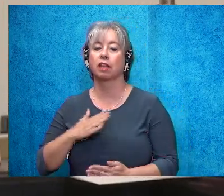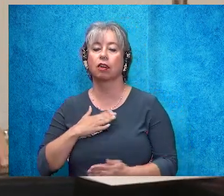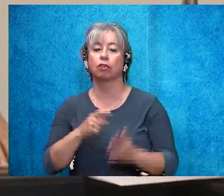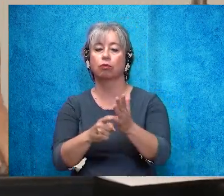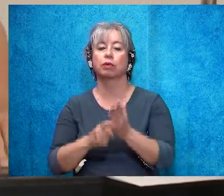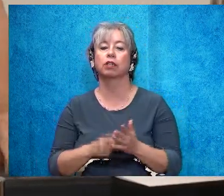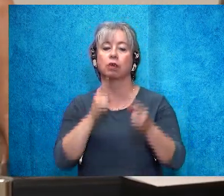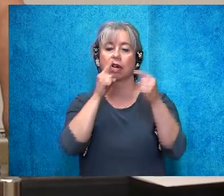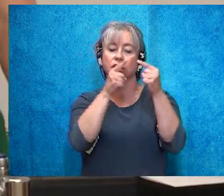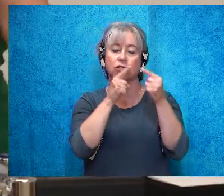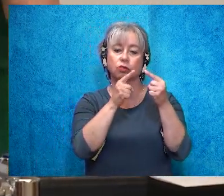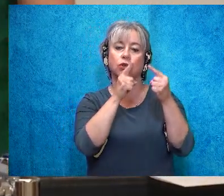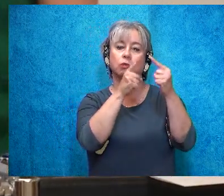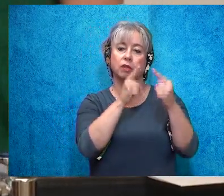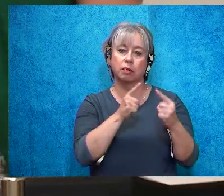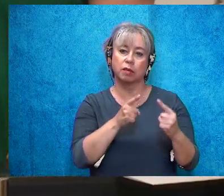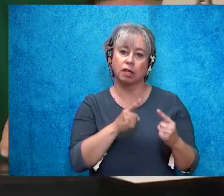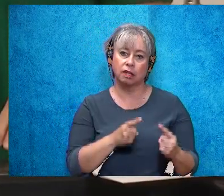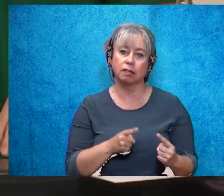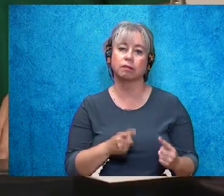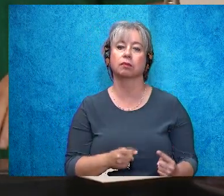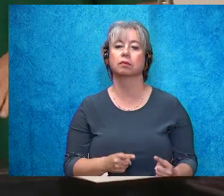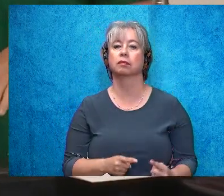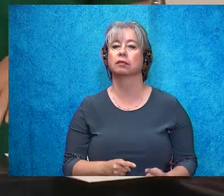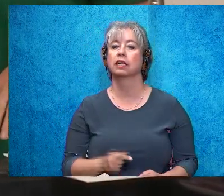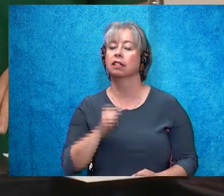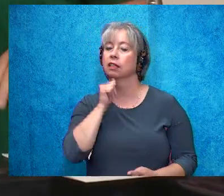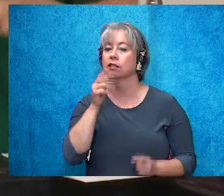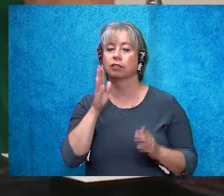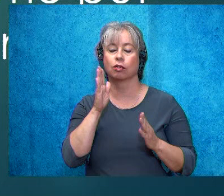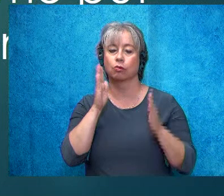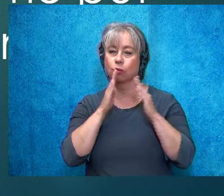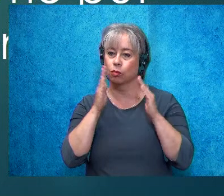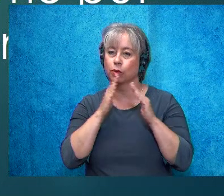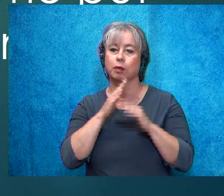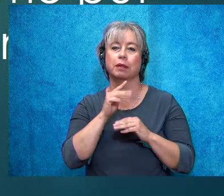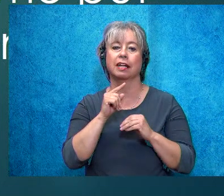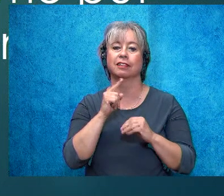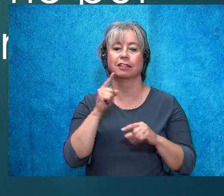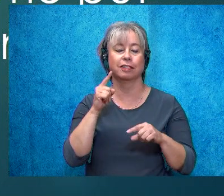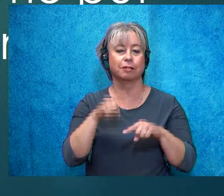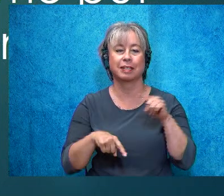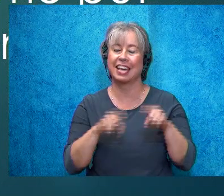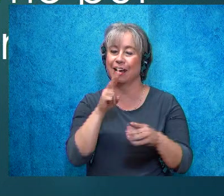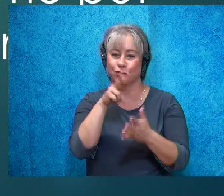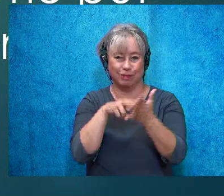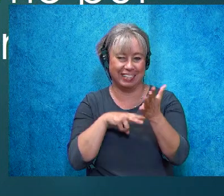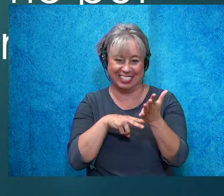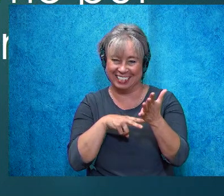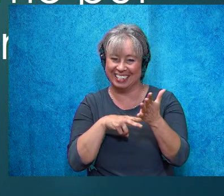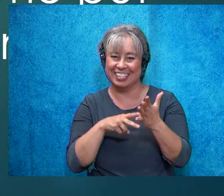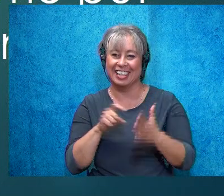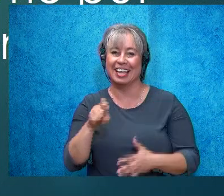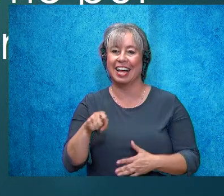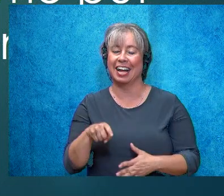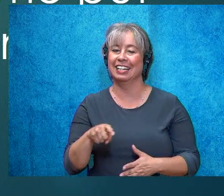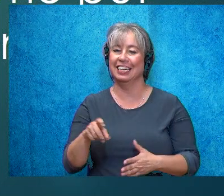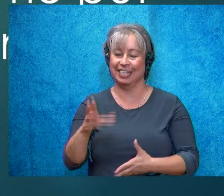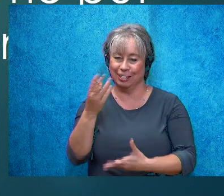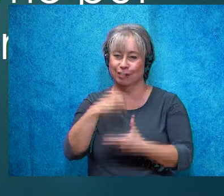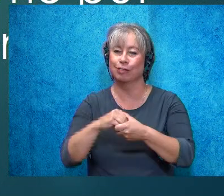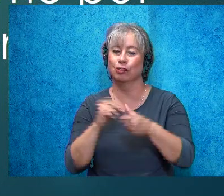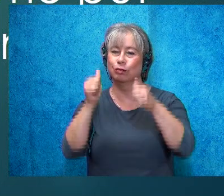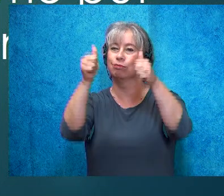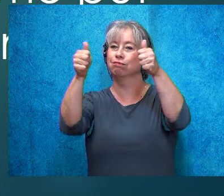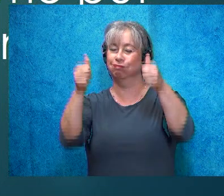apply the law of conservation, blah, blah, blah. Don't worry about that if you can't read it because my boss told me to put that in my presentation for my